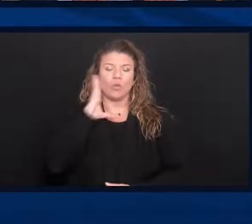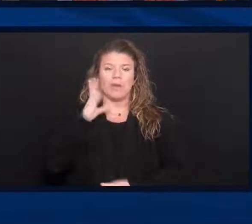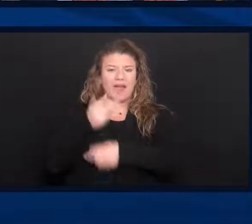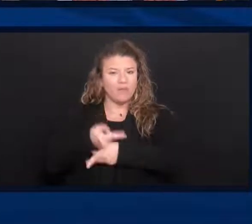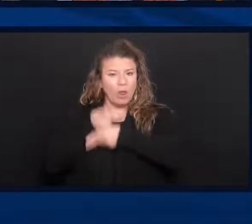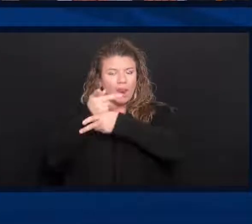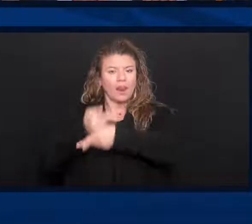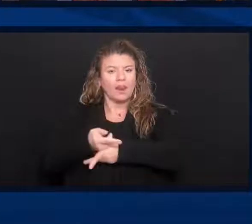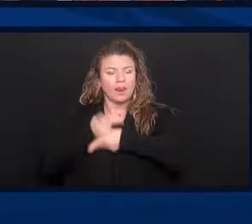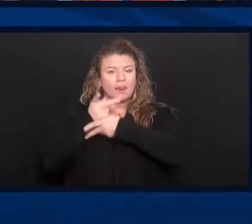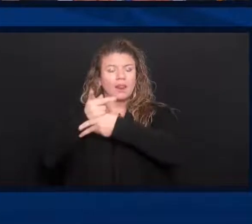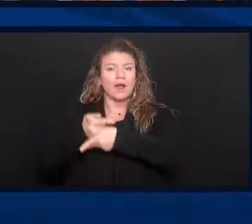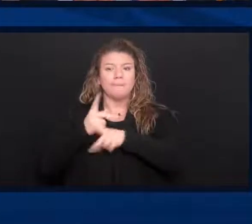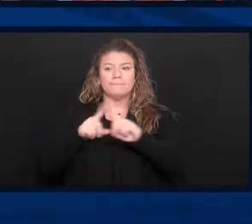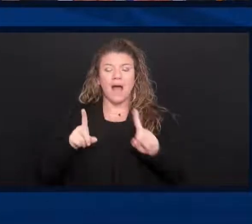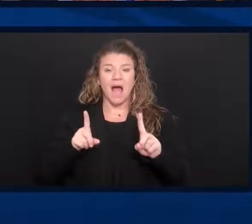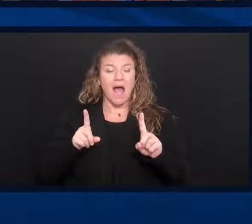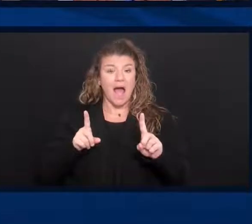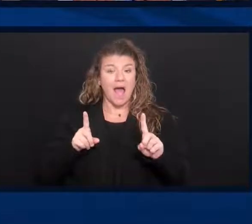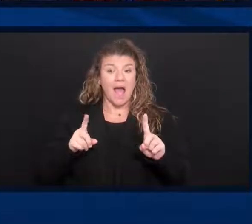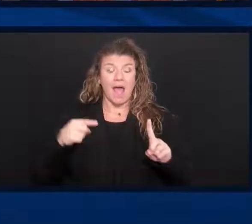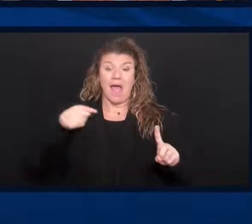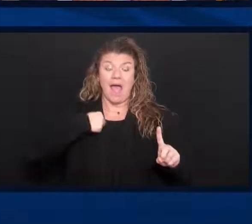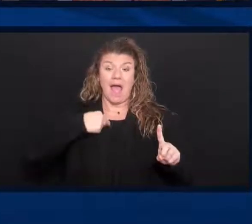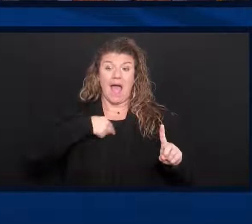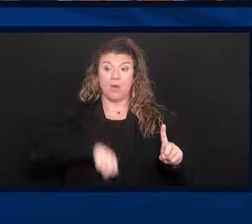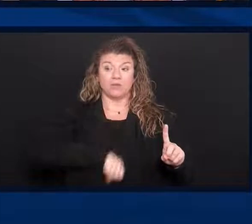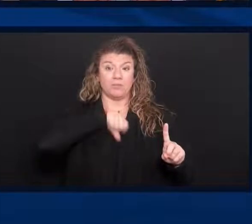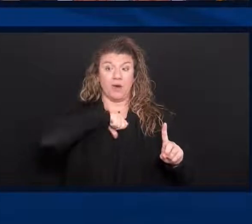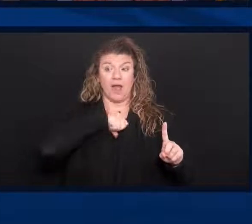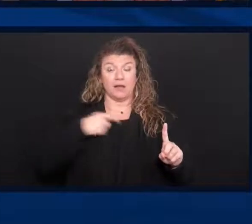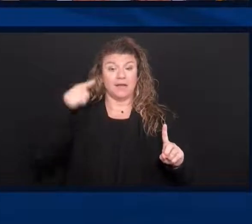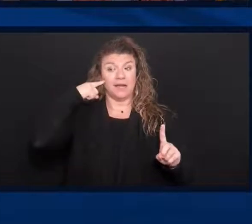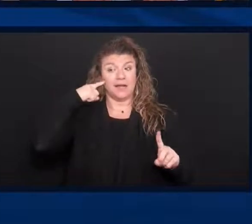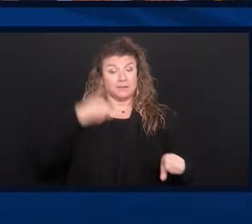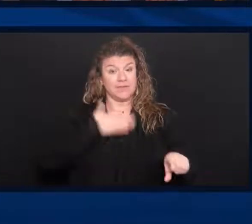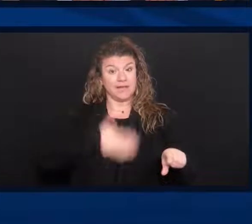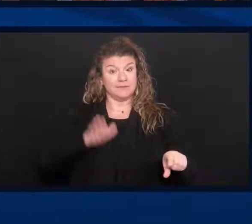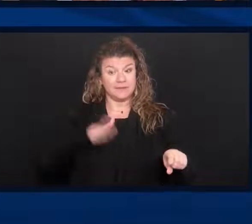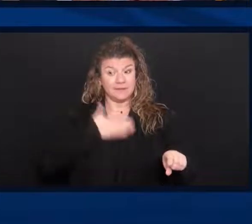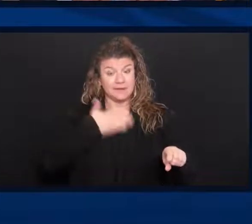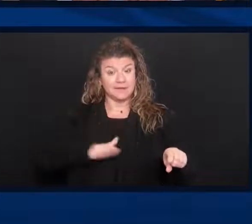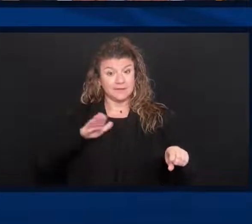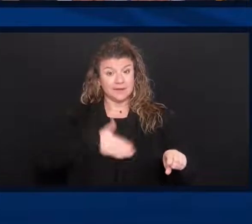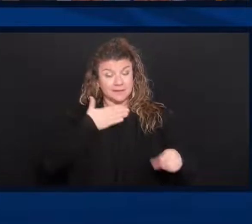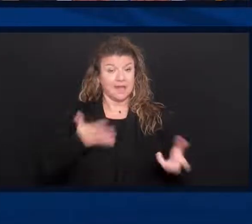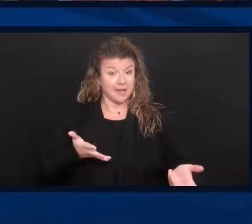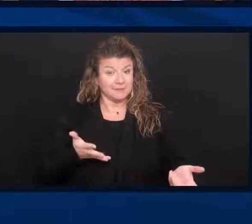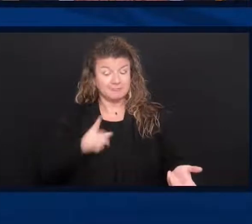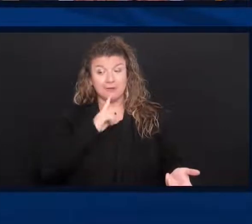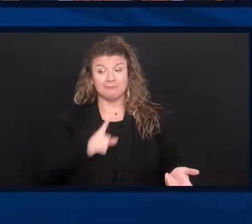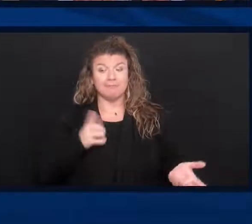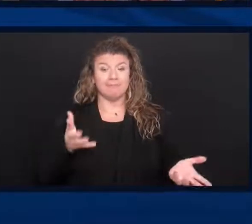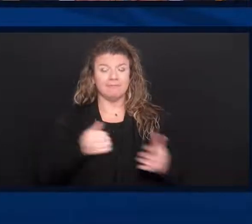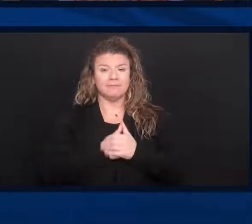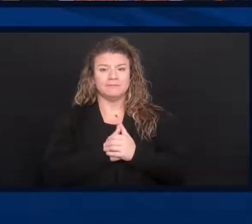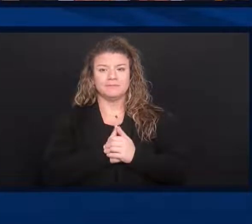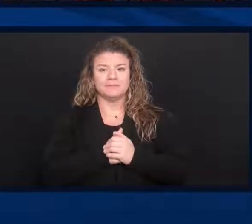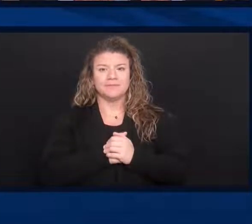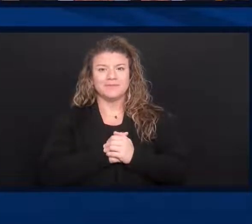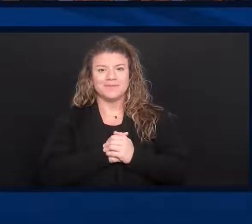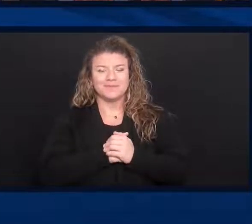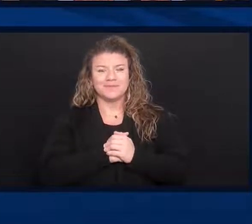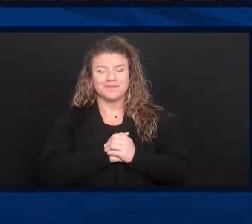but I was awful proud to hear him singing. Were you not? And I think